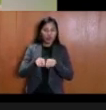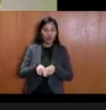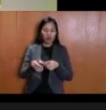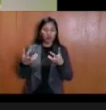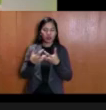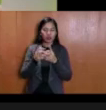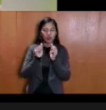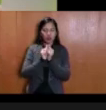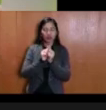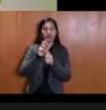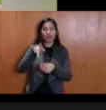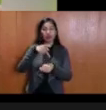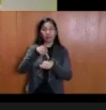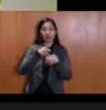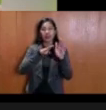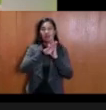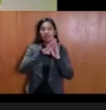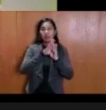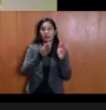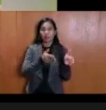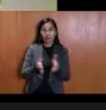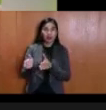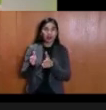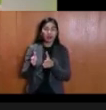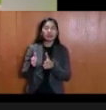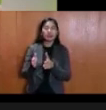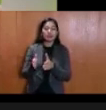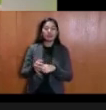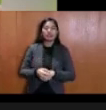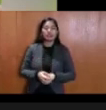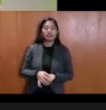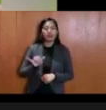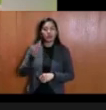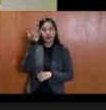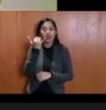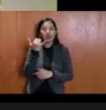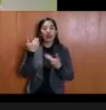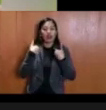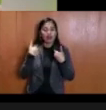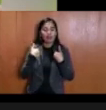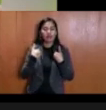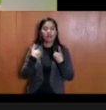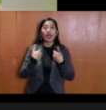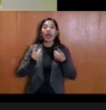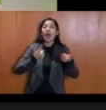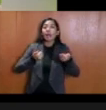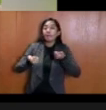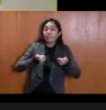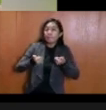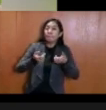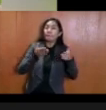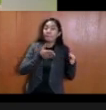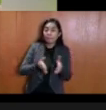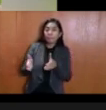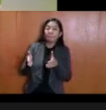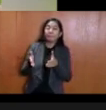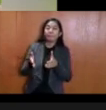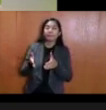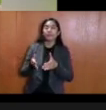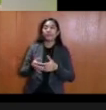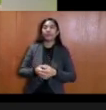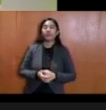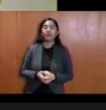the Philippine Development Plan. That's why we have the administration's plan, which is coin with a short-term